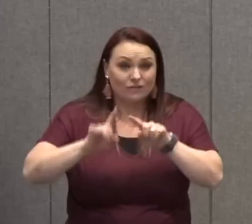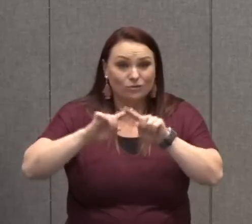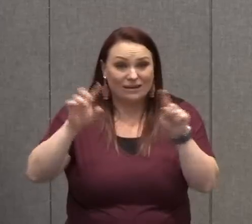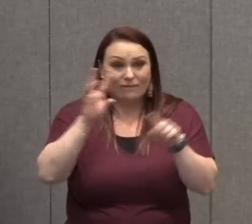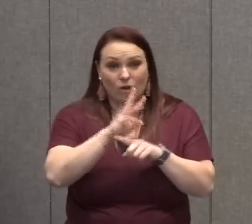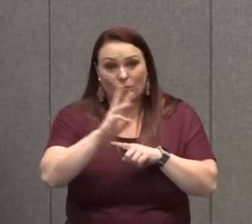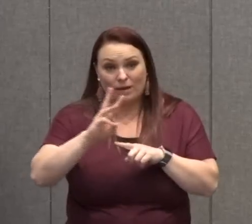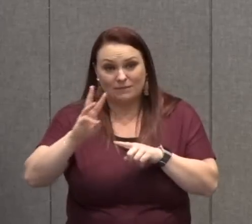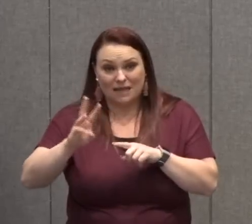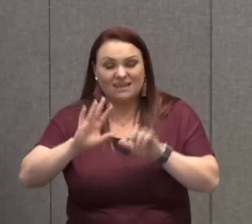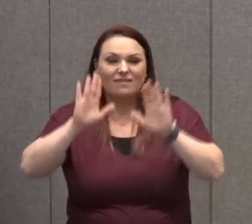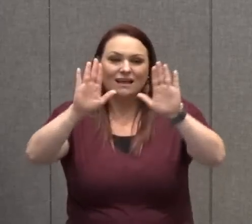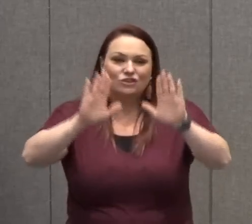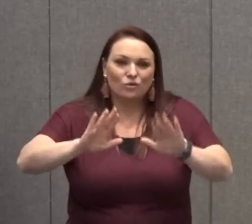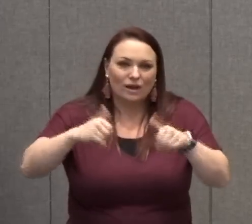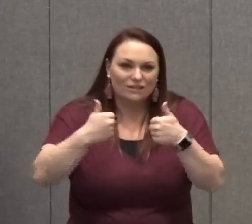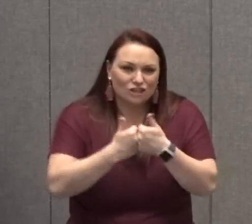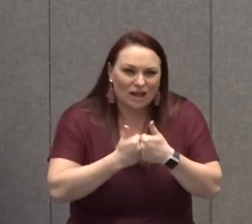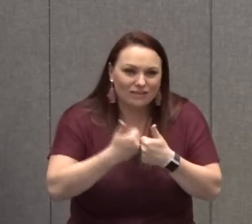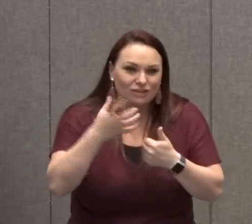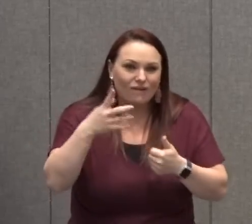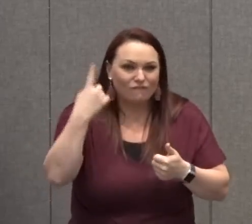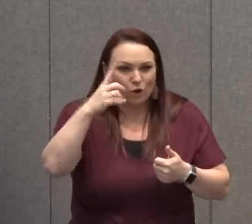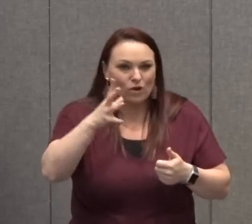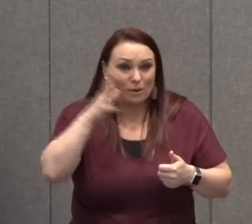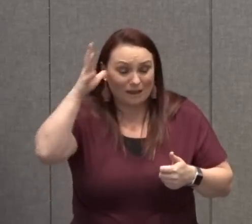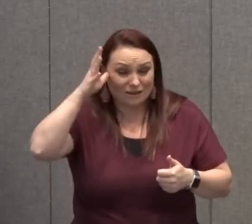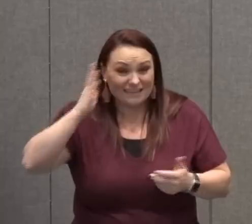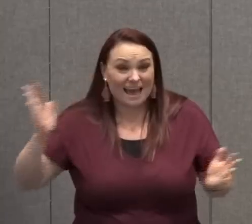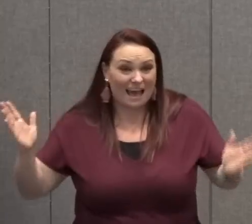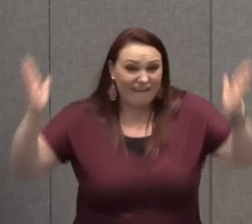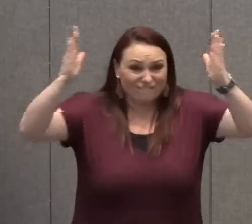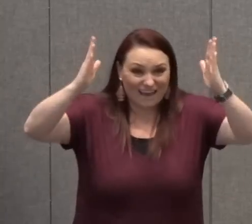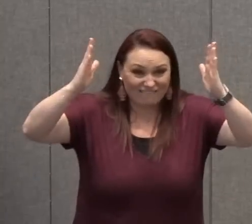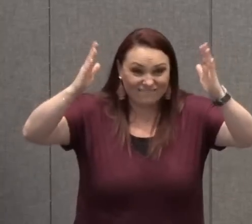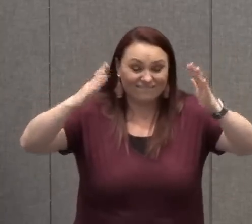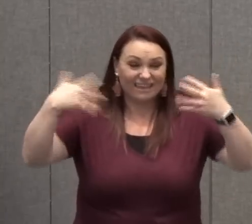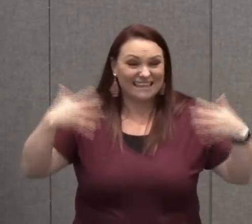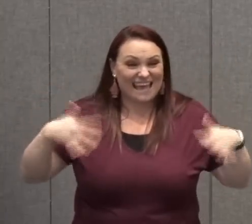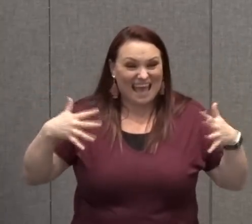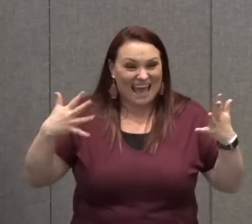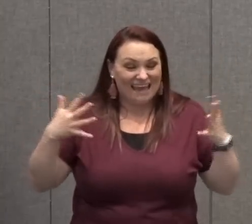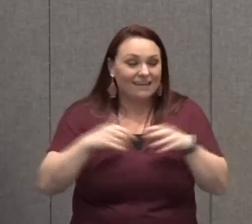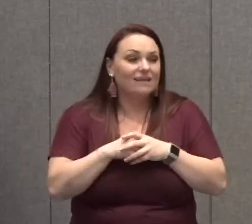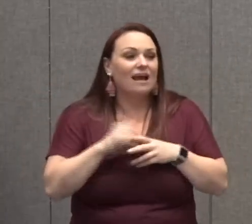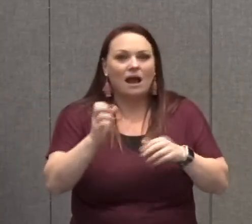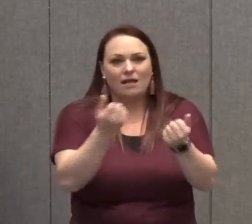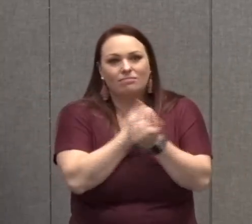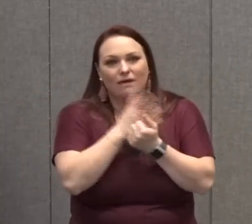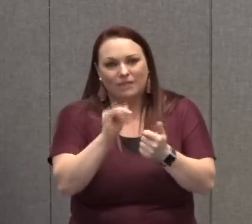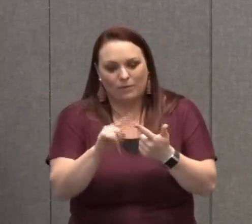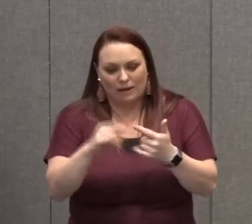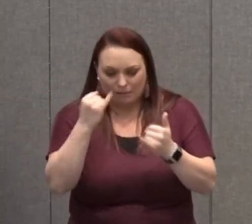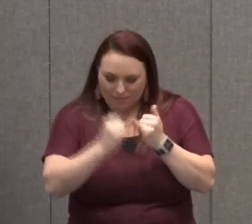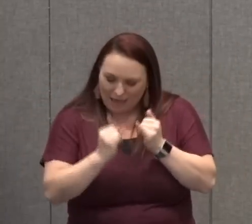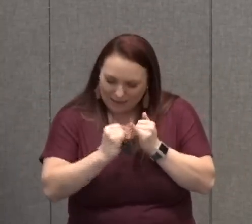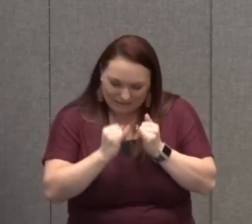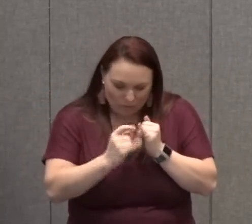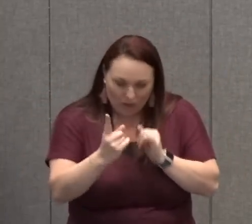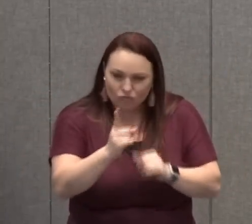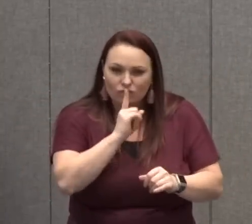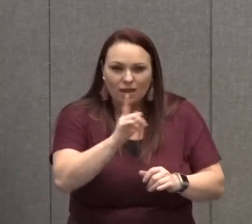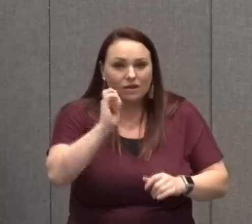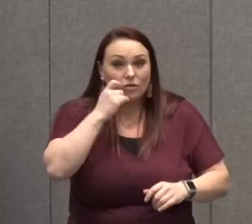great challenge for your parents oh hi I need a high-five on that one yes I love that one and then one last one that would be really cool